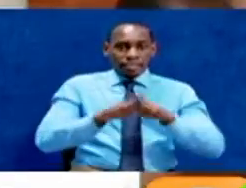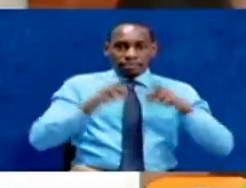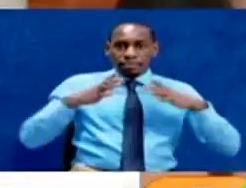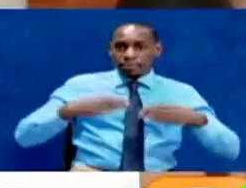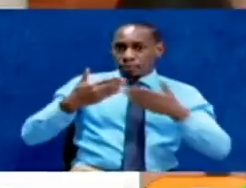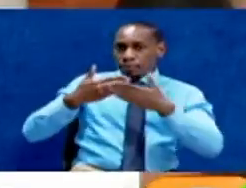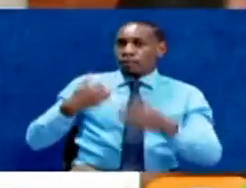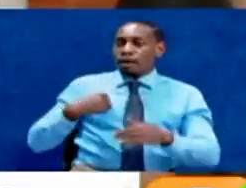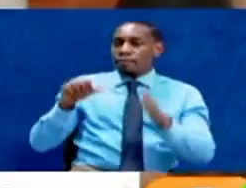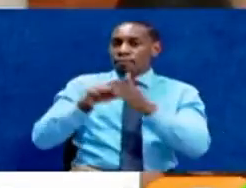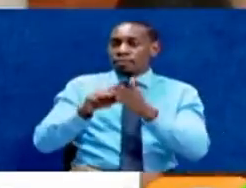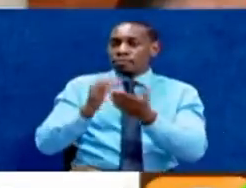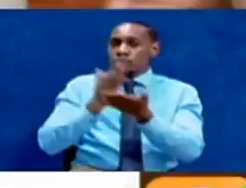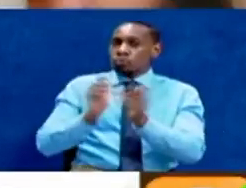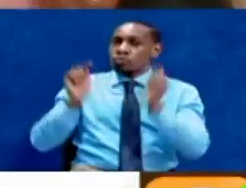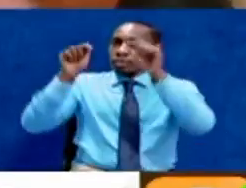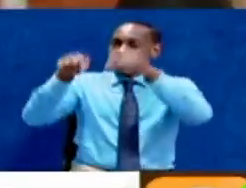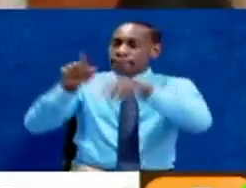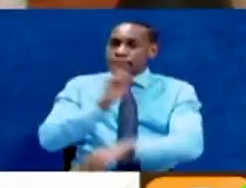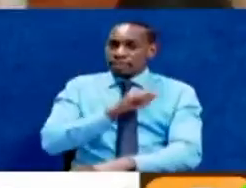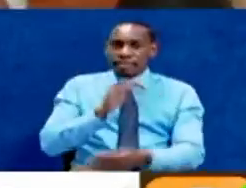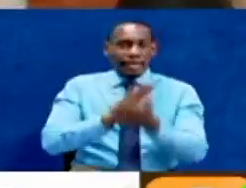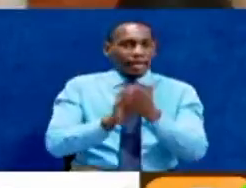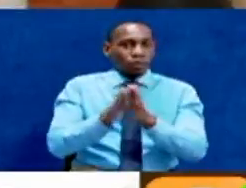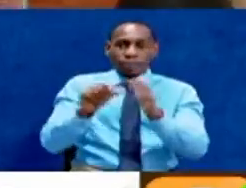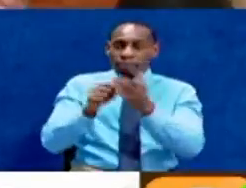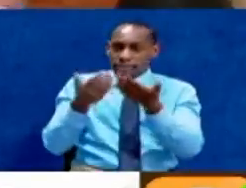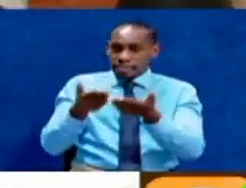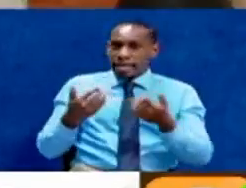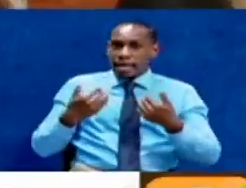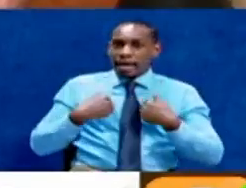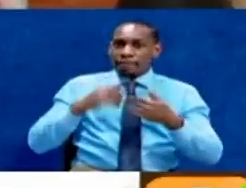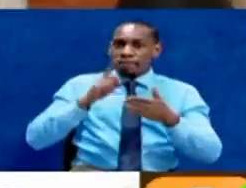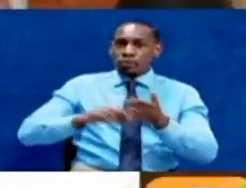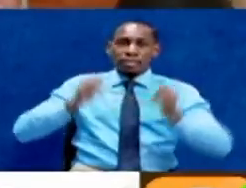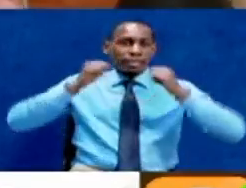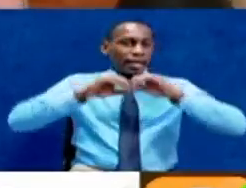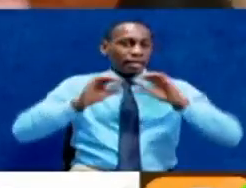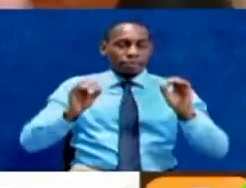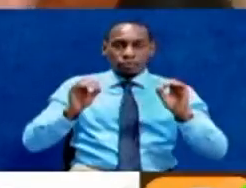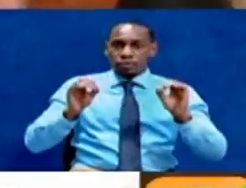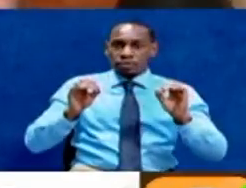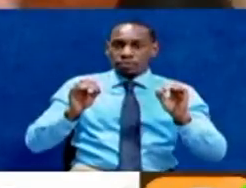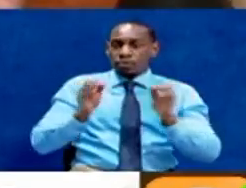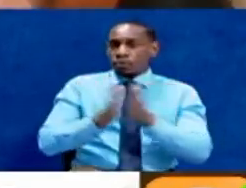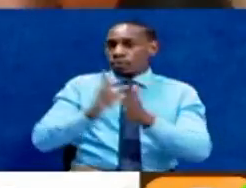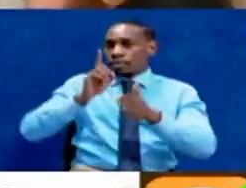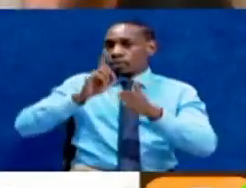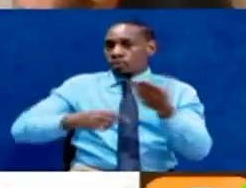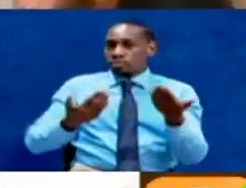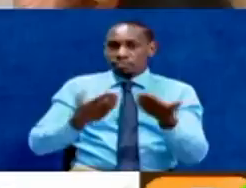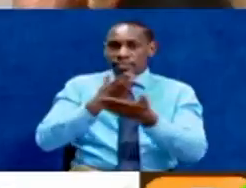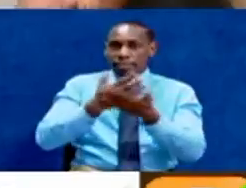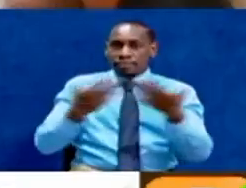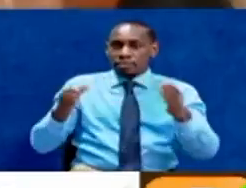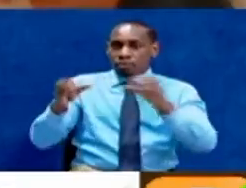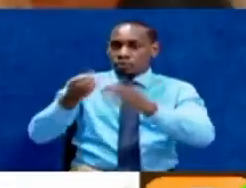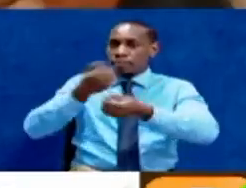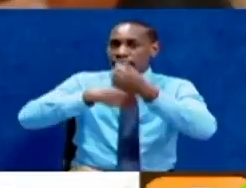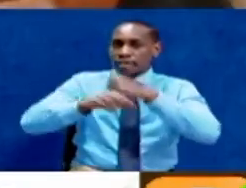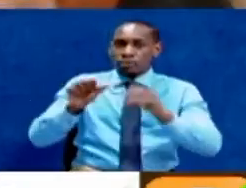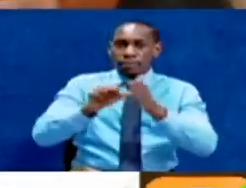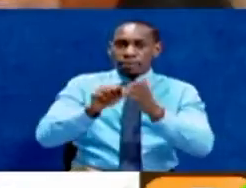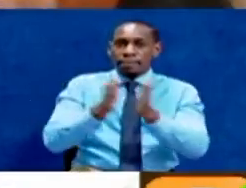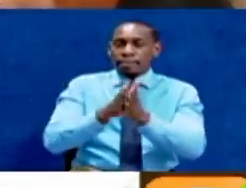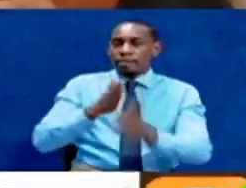who had been having a problem were there. So I don't think we're having a problem. What we're having is a disagreement maybe of what the, some of the things that the party has done. My